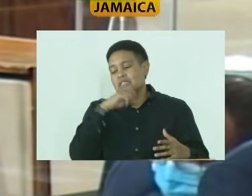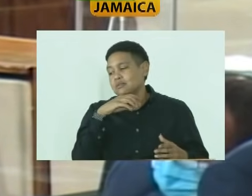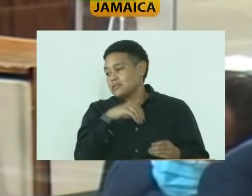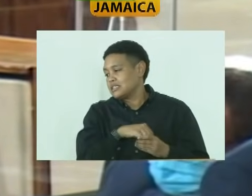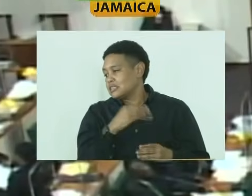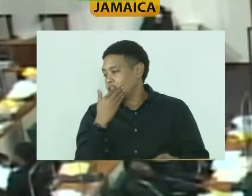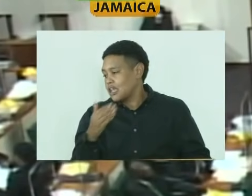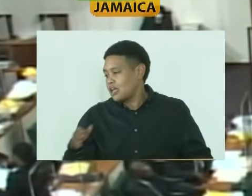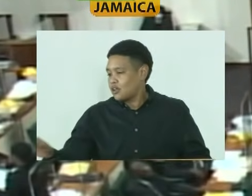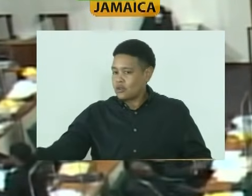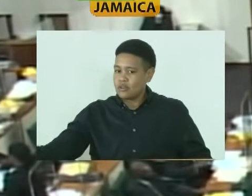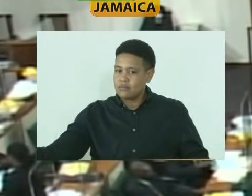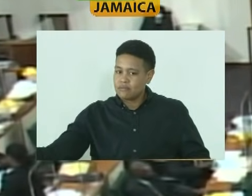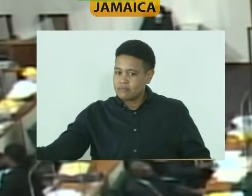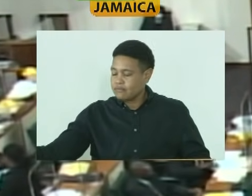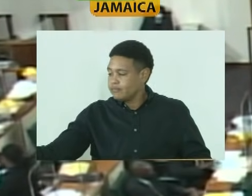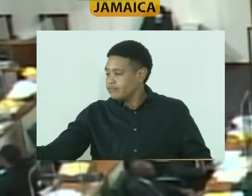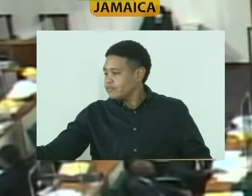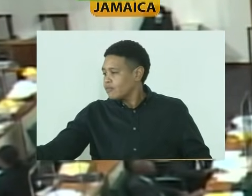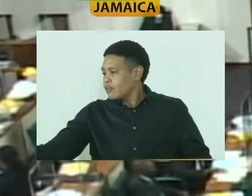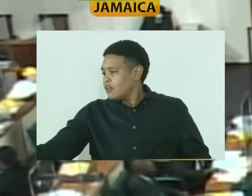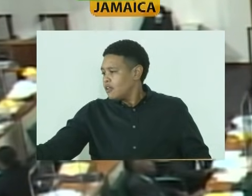contain. Thank you.